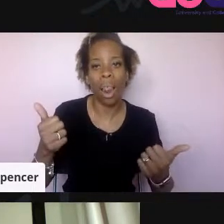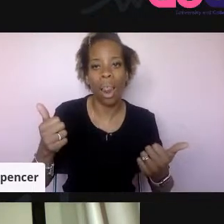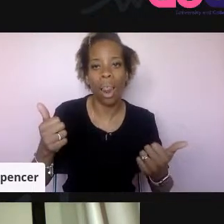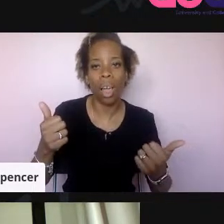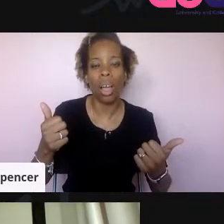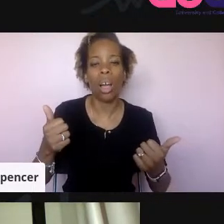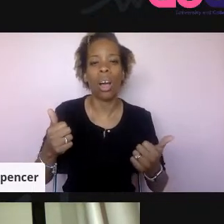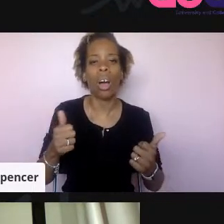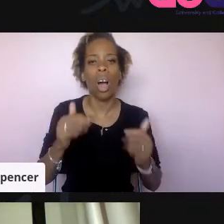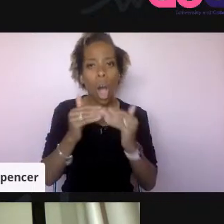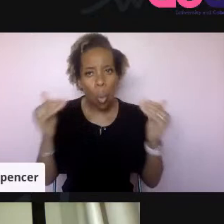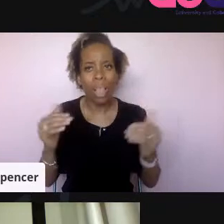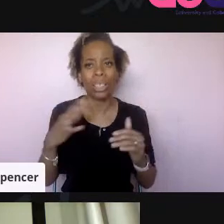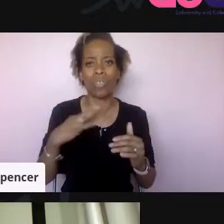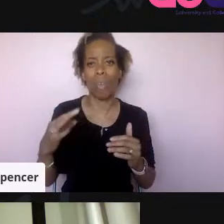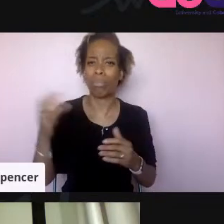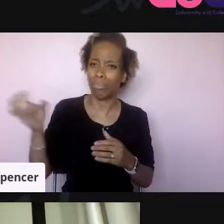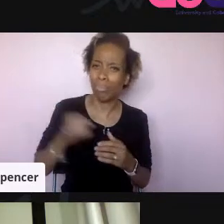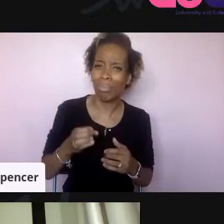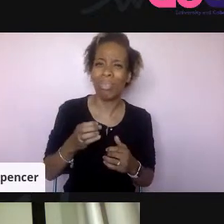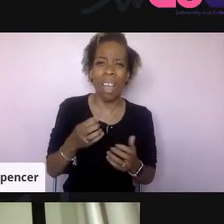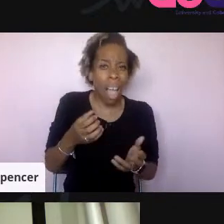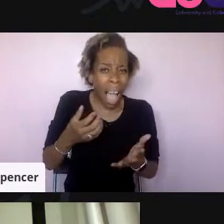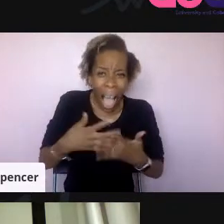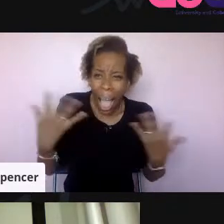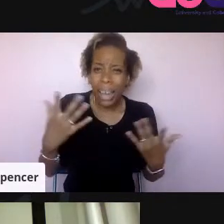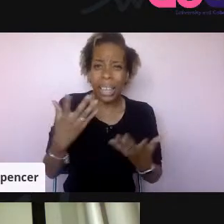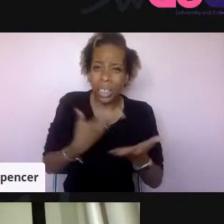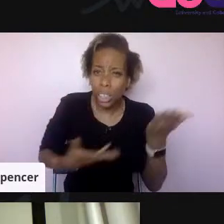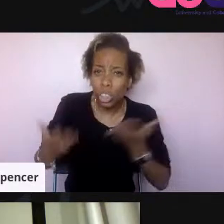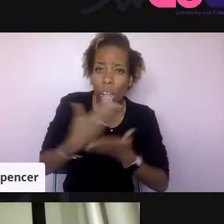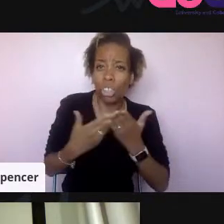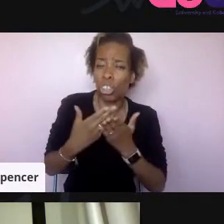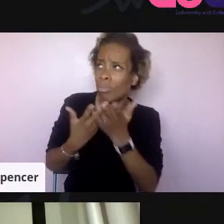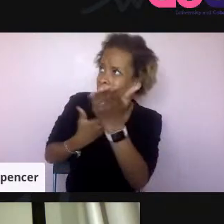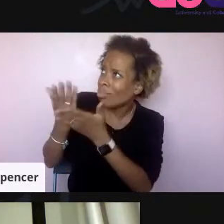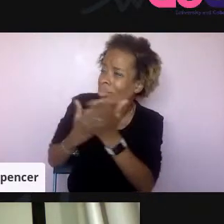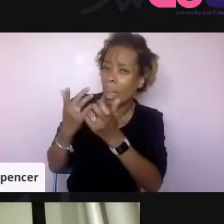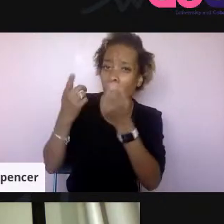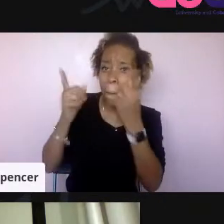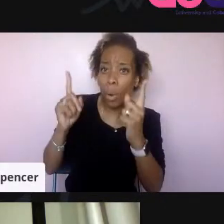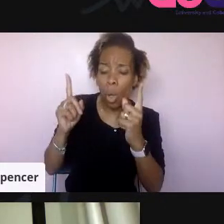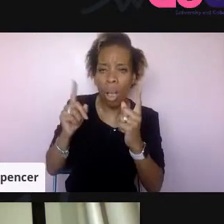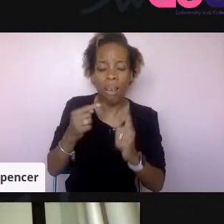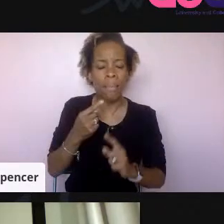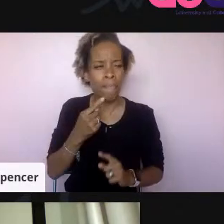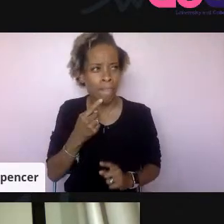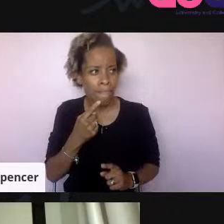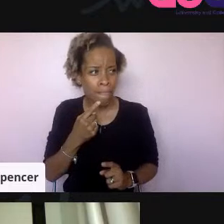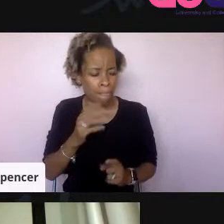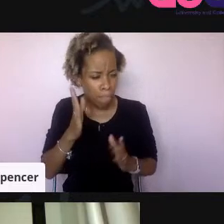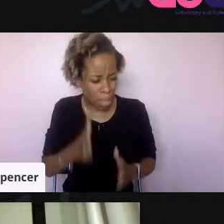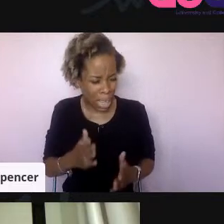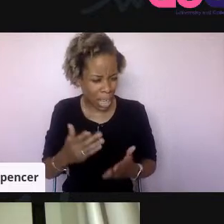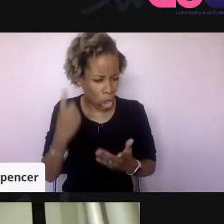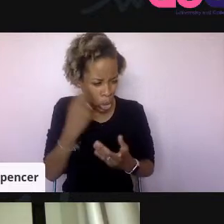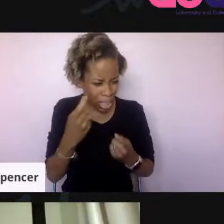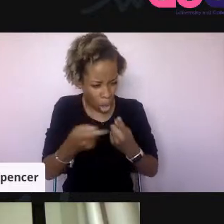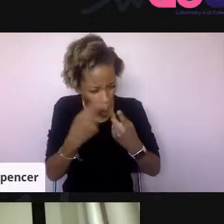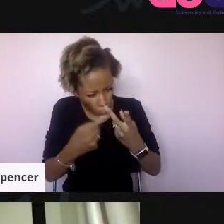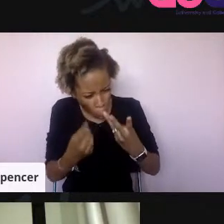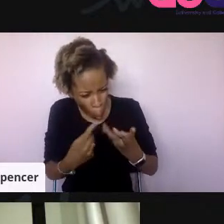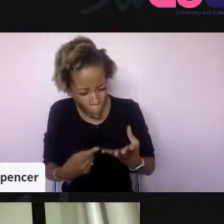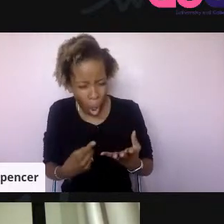just need to be thinking every single time about anything that we're discussing with the employer. Is there something in this that we haven't considered? Are there voices in this we